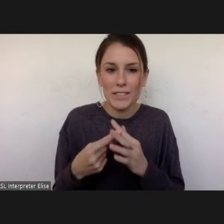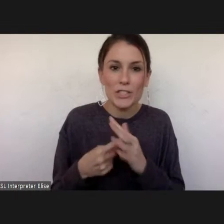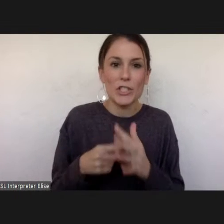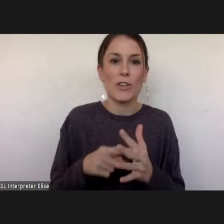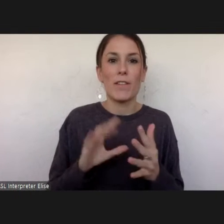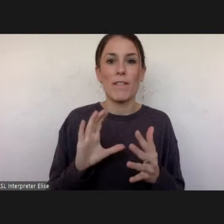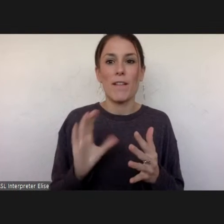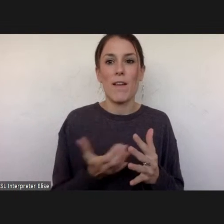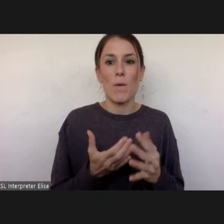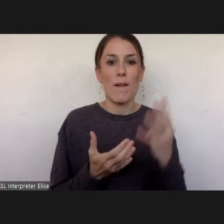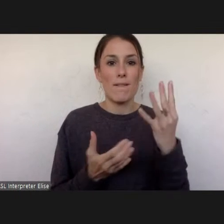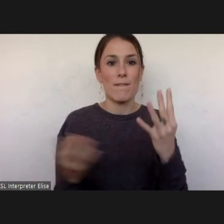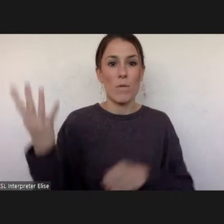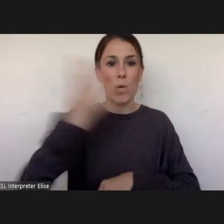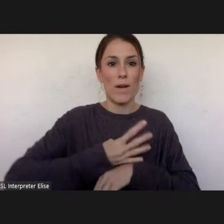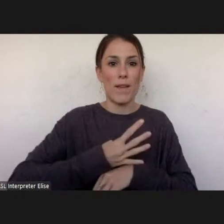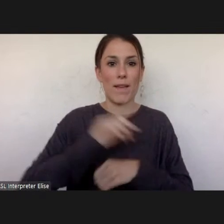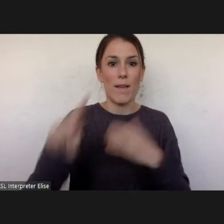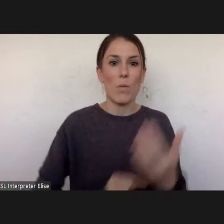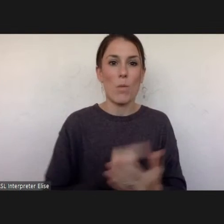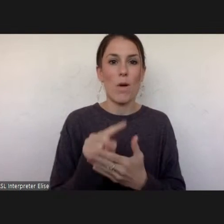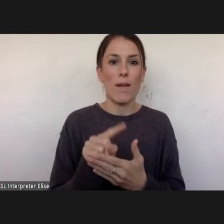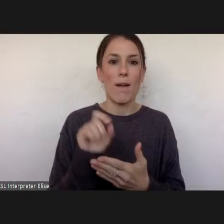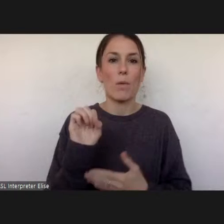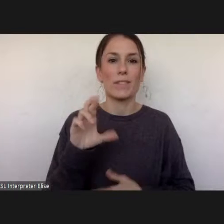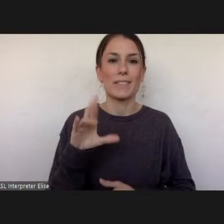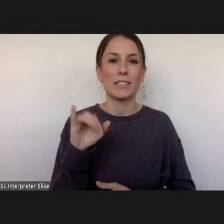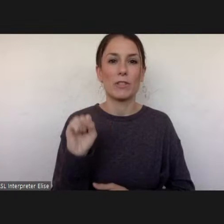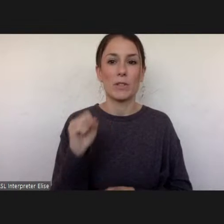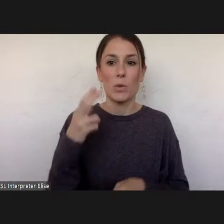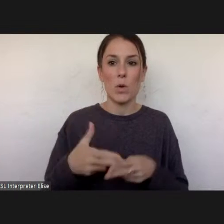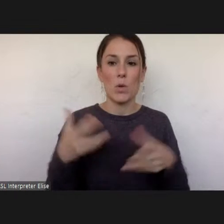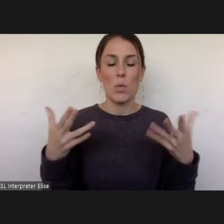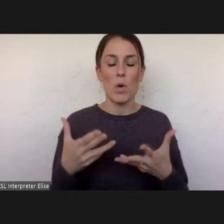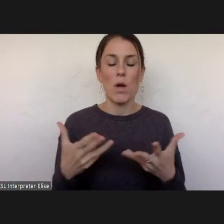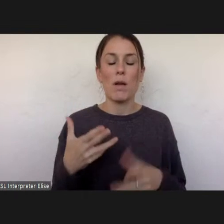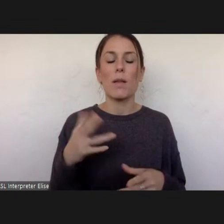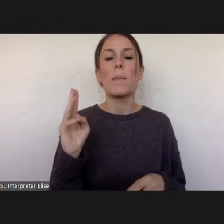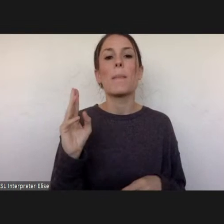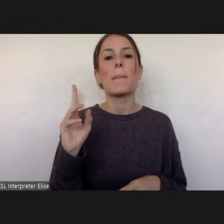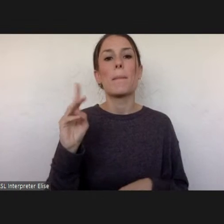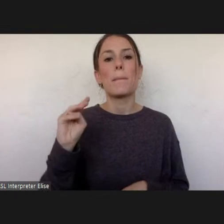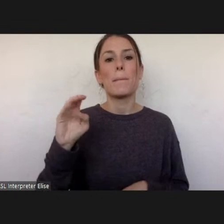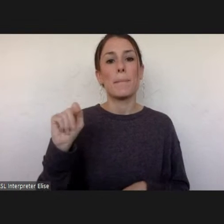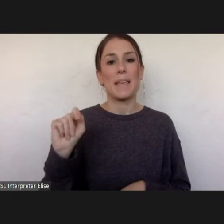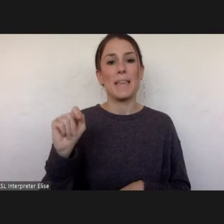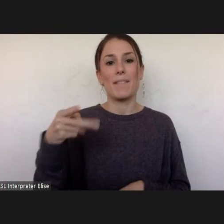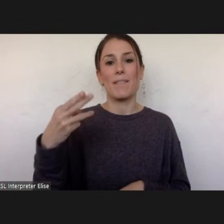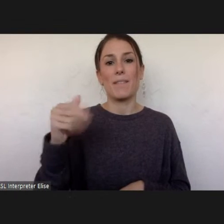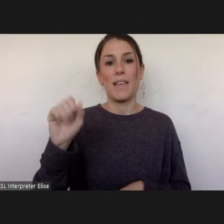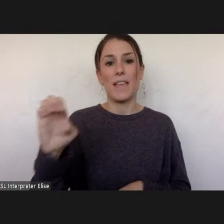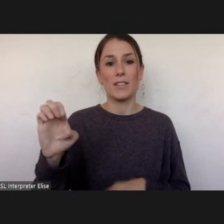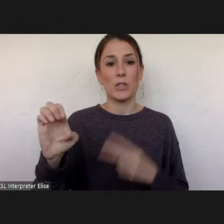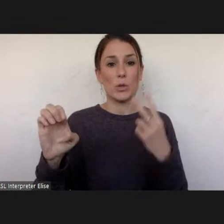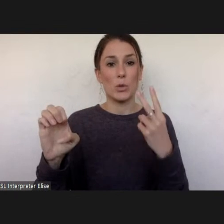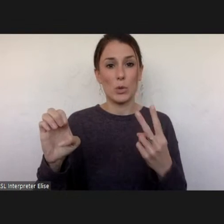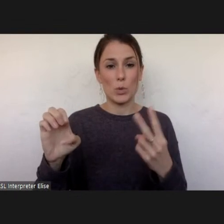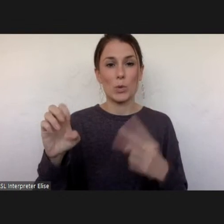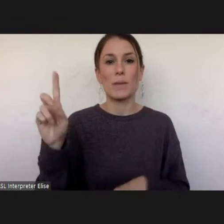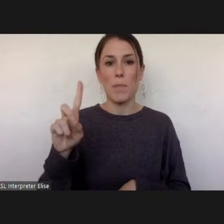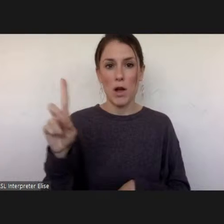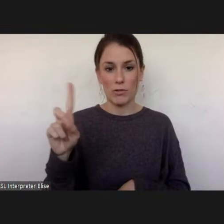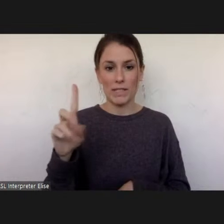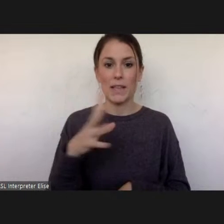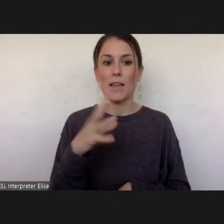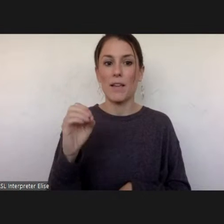our 4-day, 1-hour series, Meet Phase 2 Democracy Machine Fellows. Today's